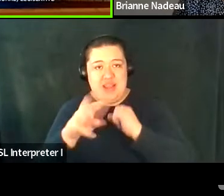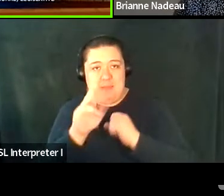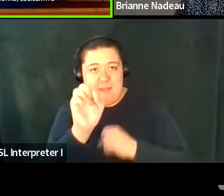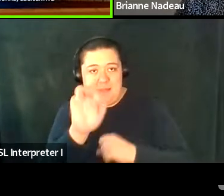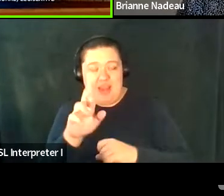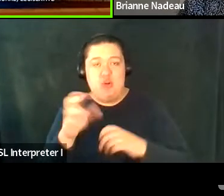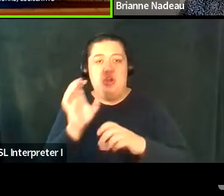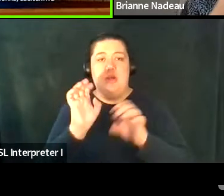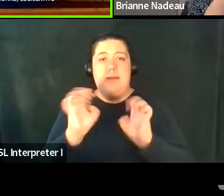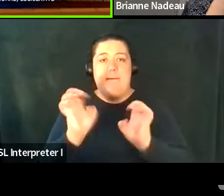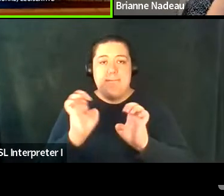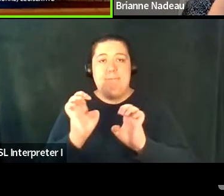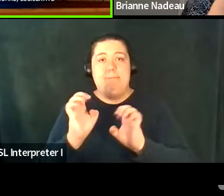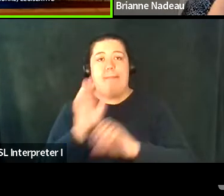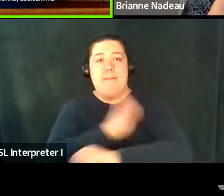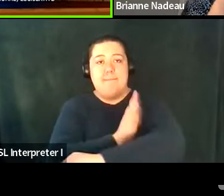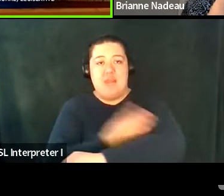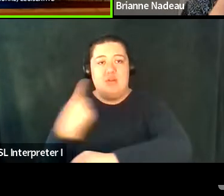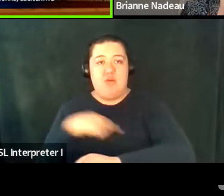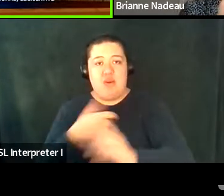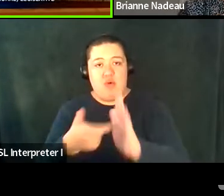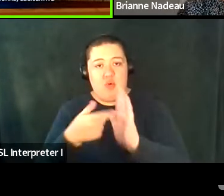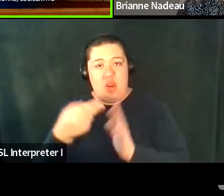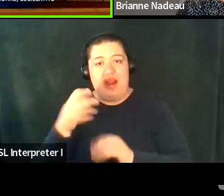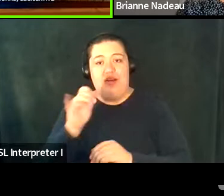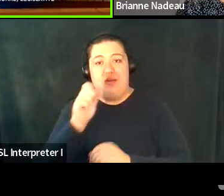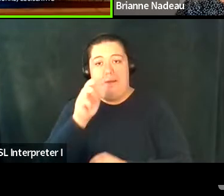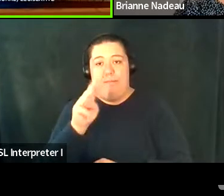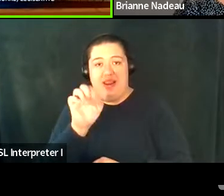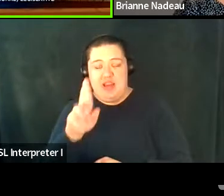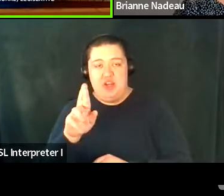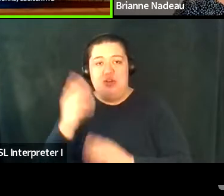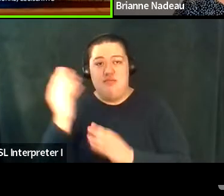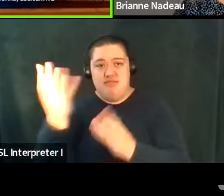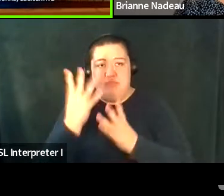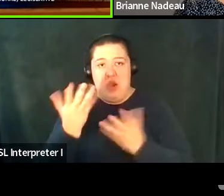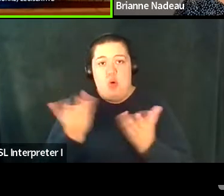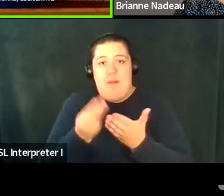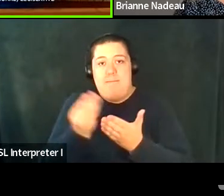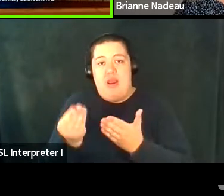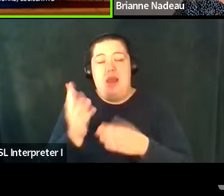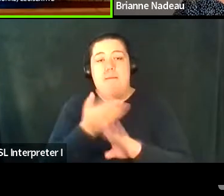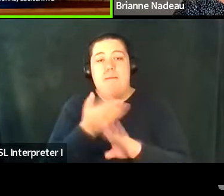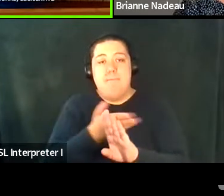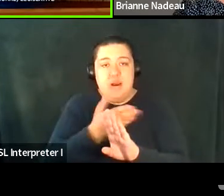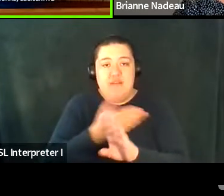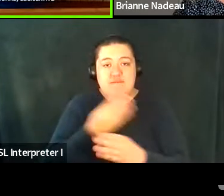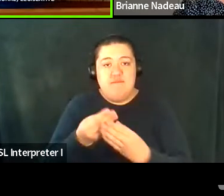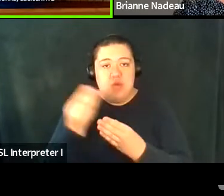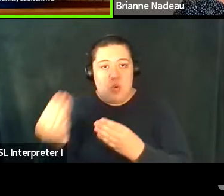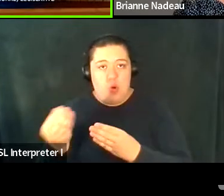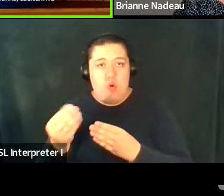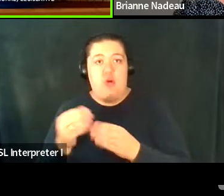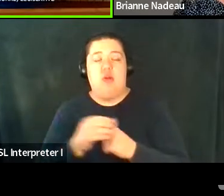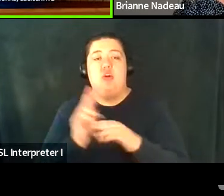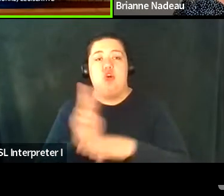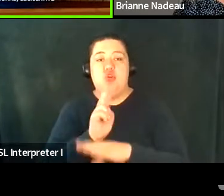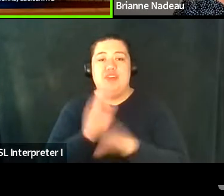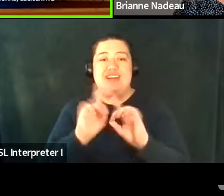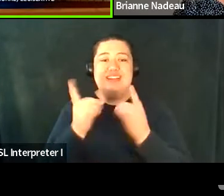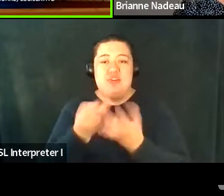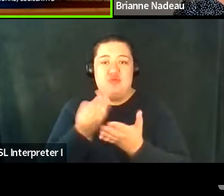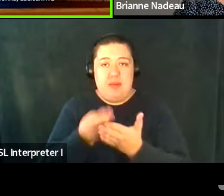emergency powers, we required her to tell us what they were buying before they used district funds to buy it. That's the council's